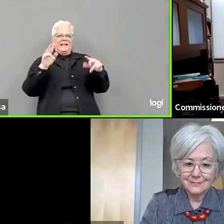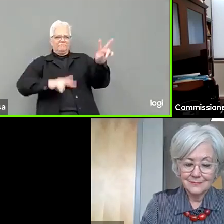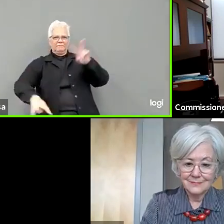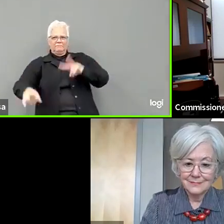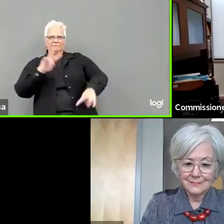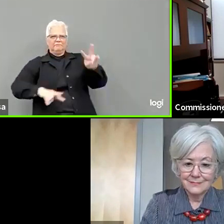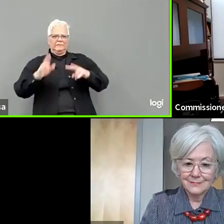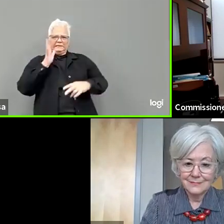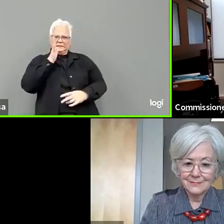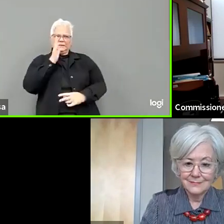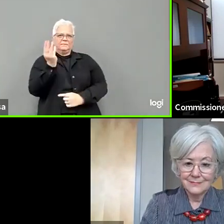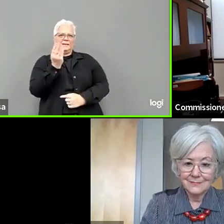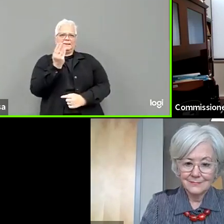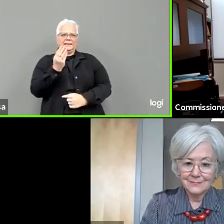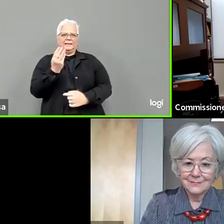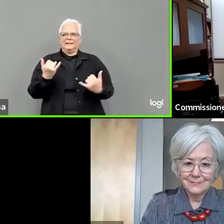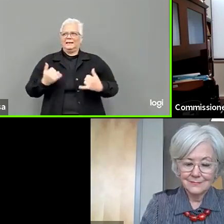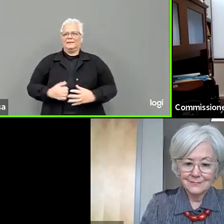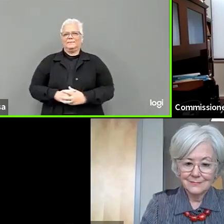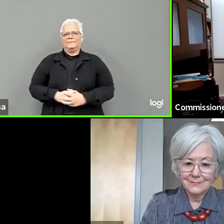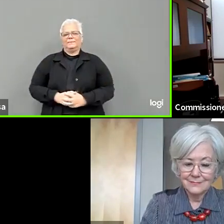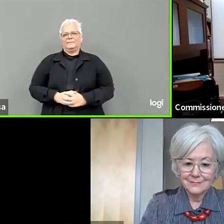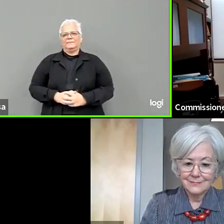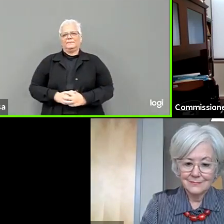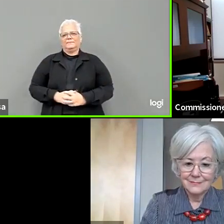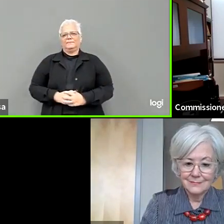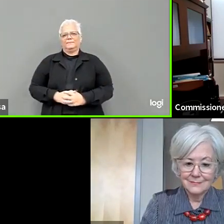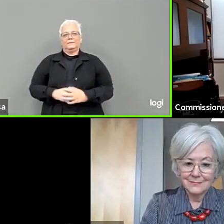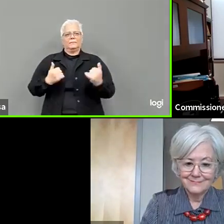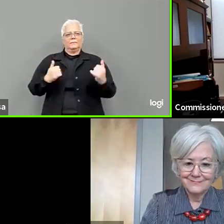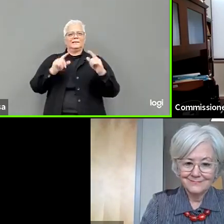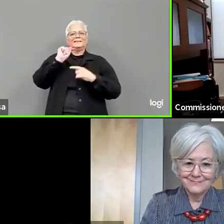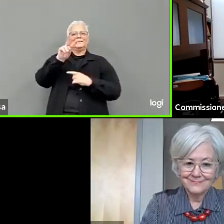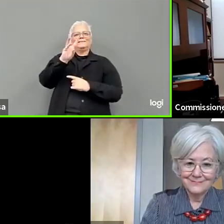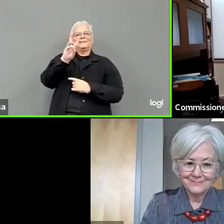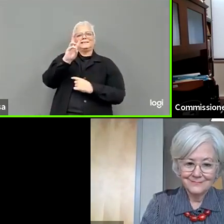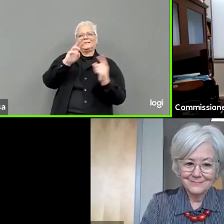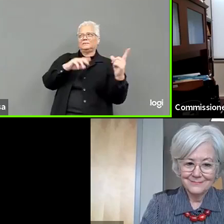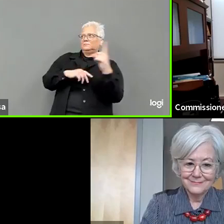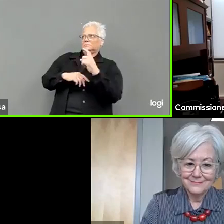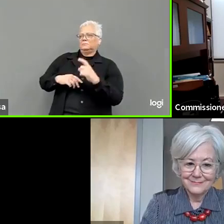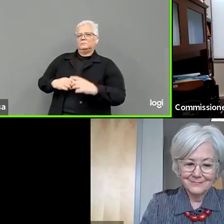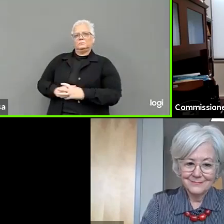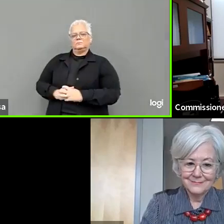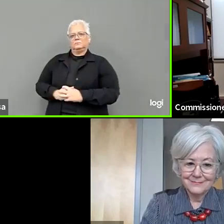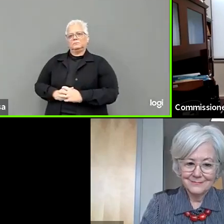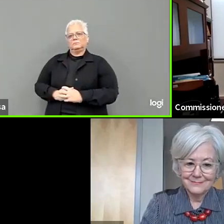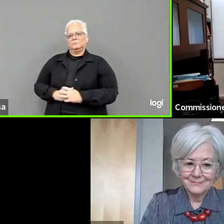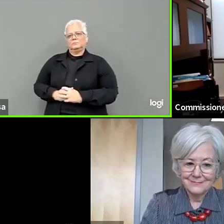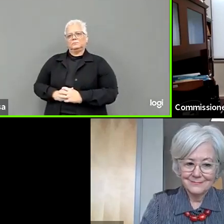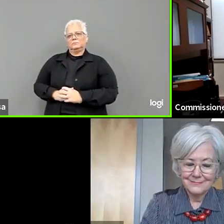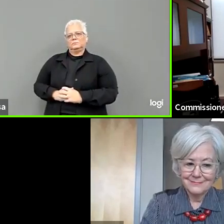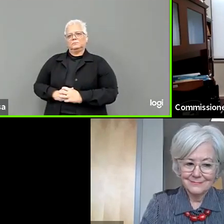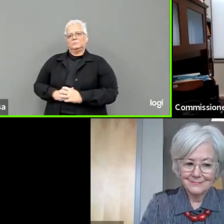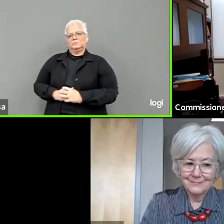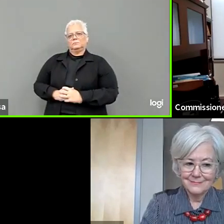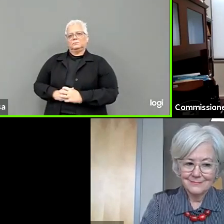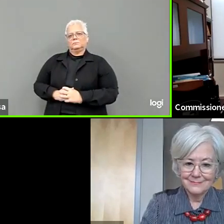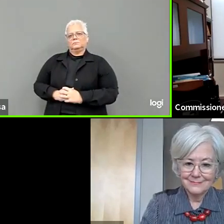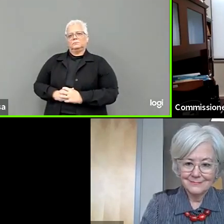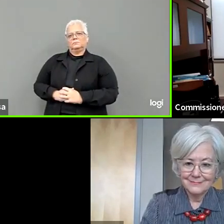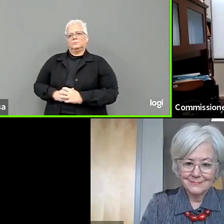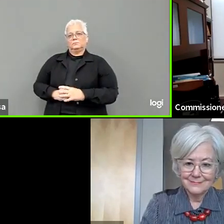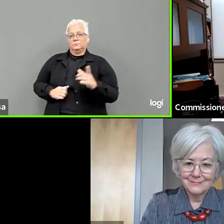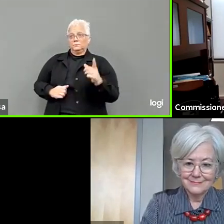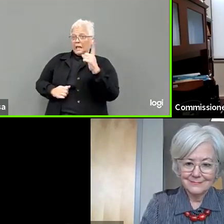Dart. Next question from Channel 6 for Dr. Dart. Are there any extra safety recommendations for bars